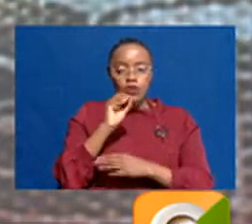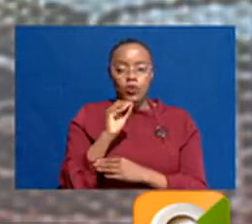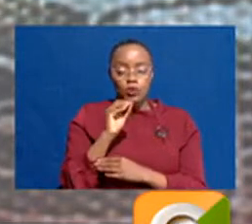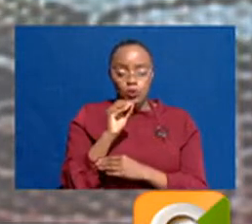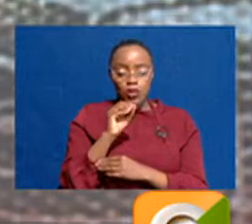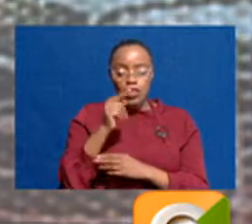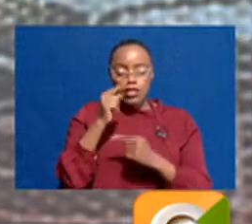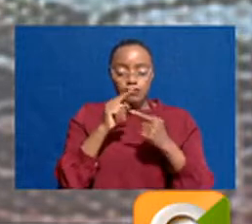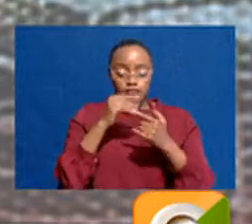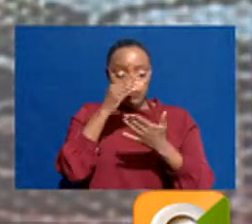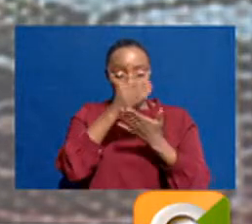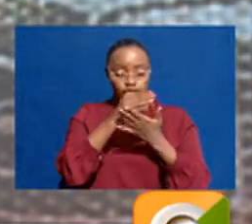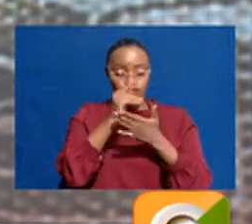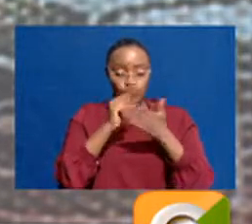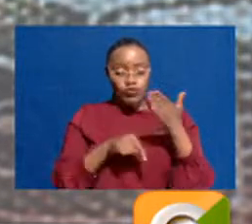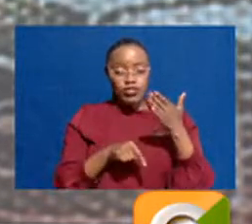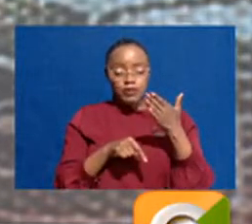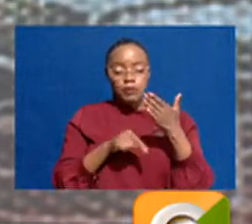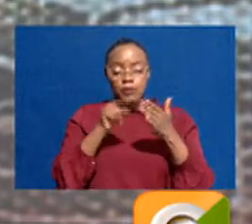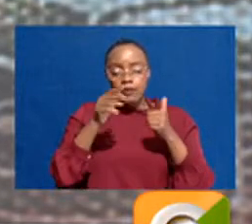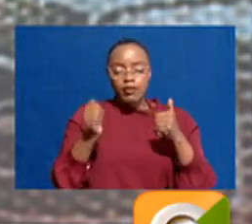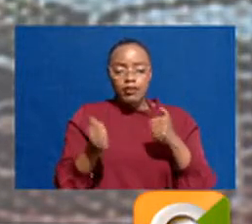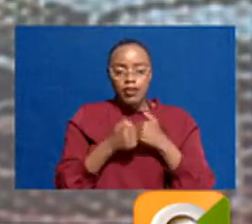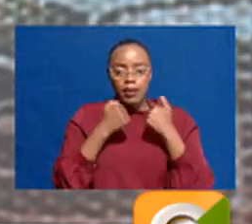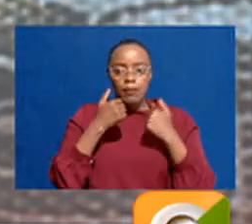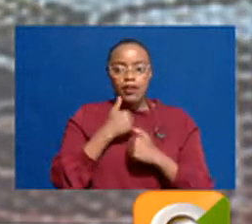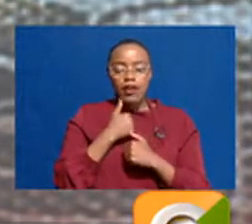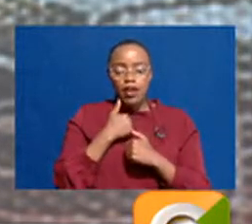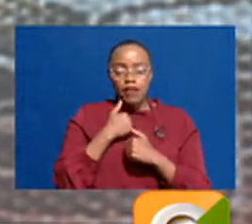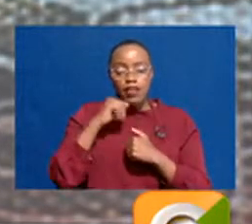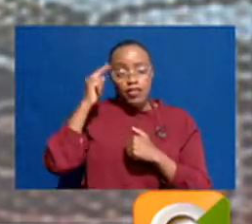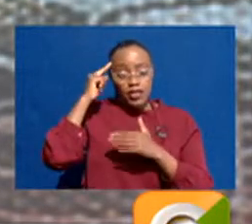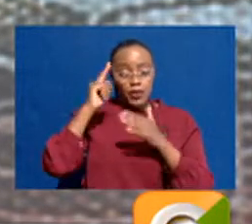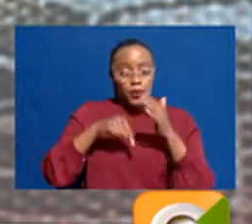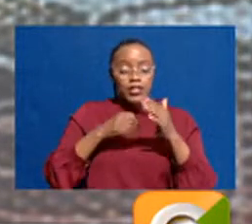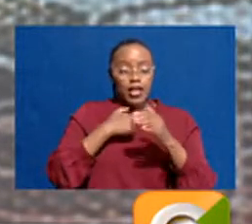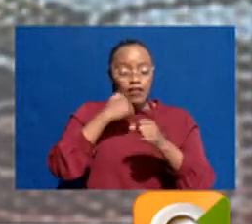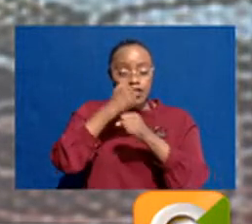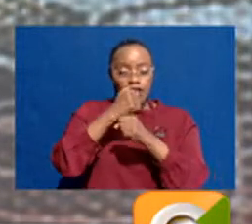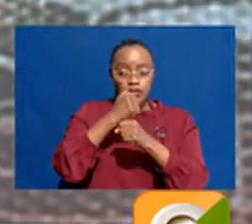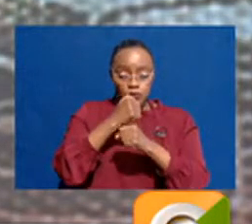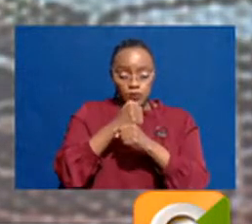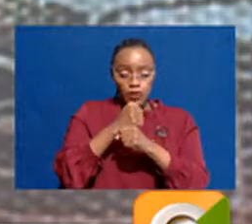So the fact that it is happening means that there will be an element of